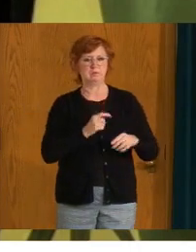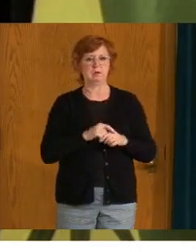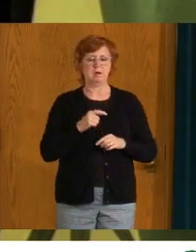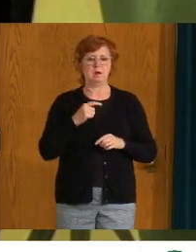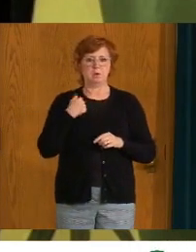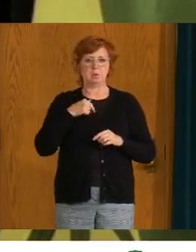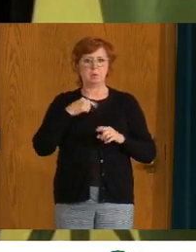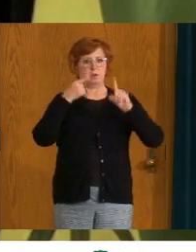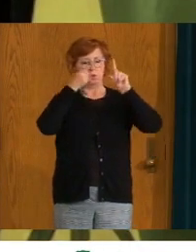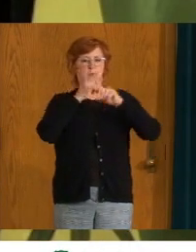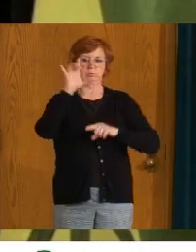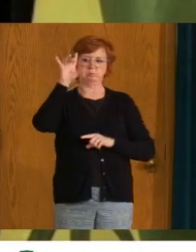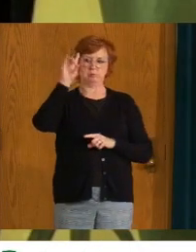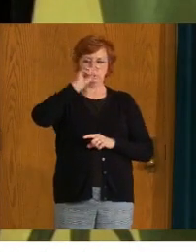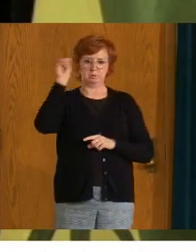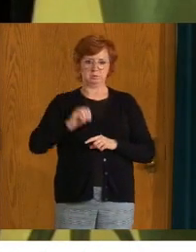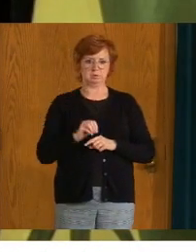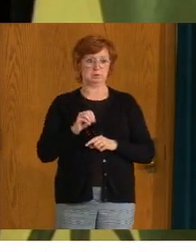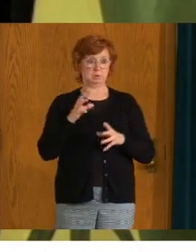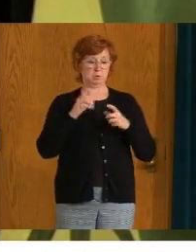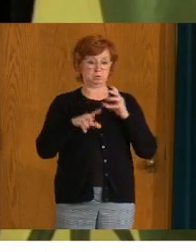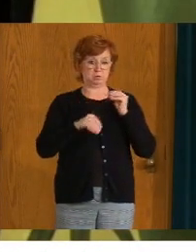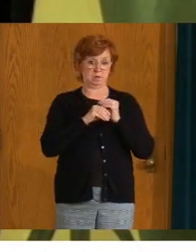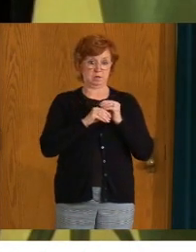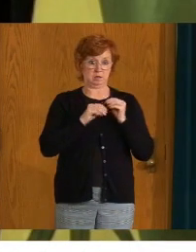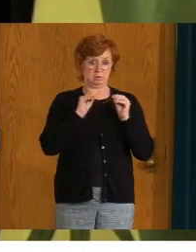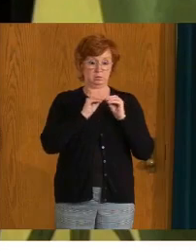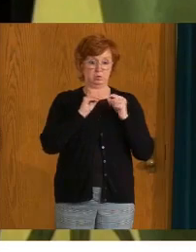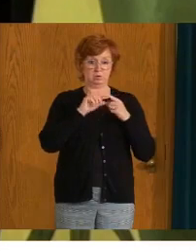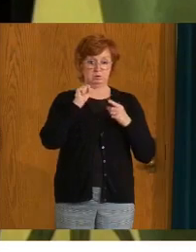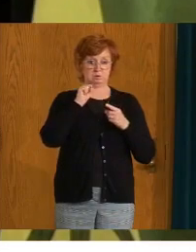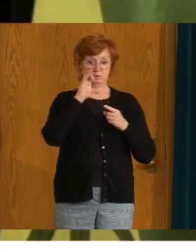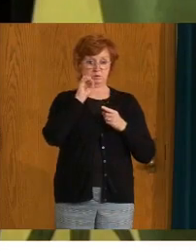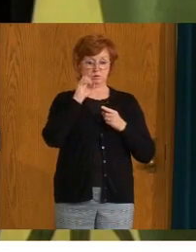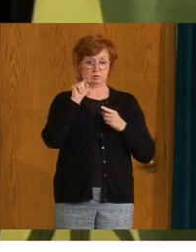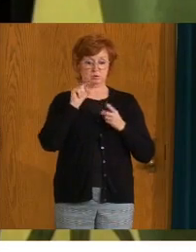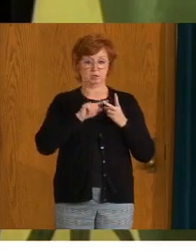well. Scott or Derek, do you have anything to add, or Dr. Shahab to that?